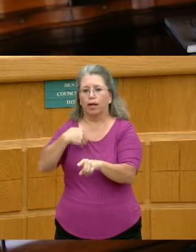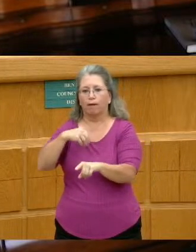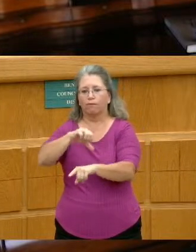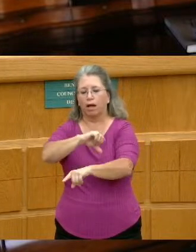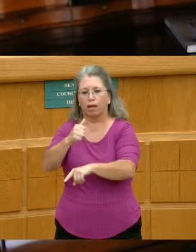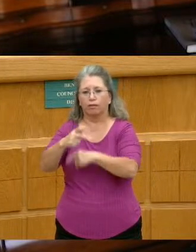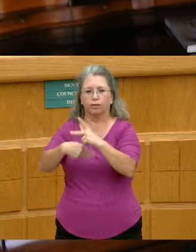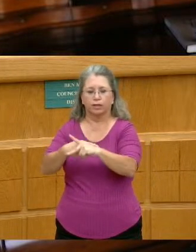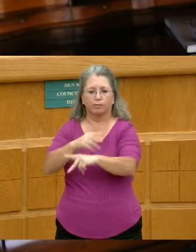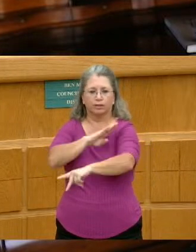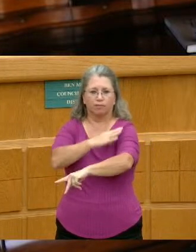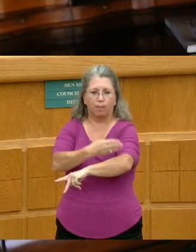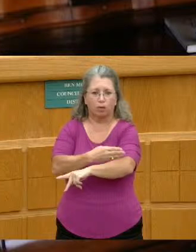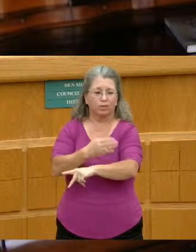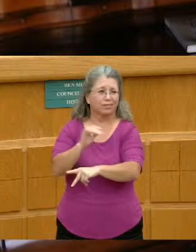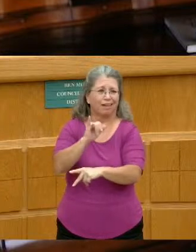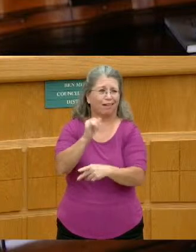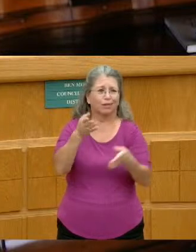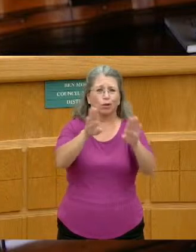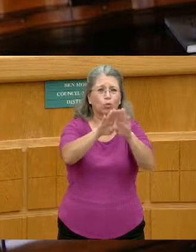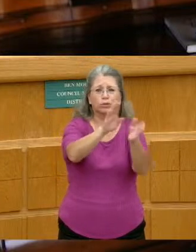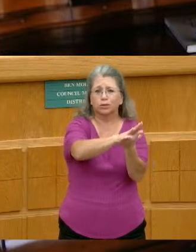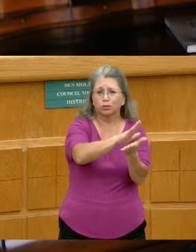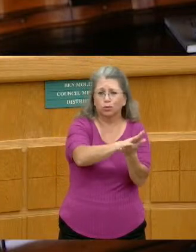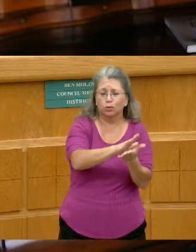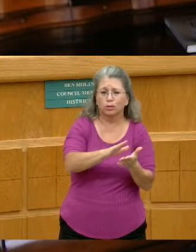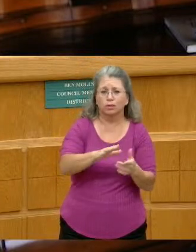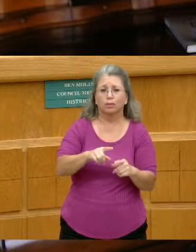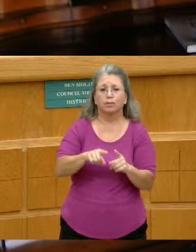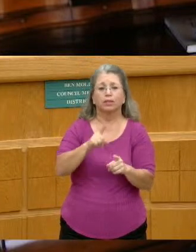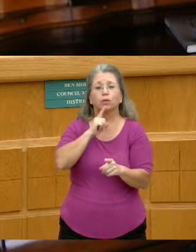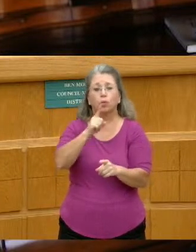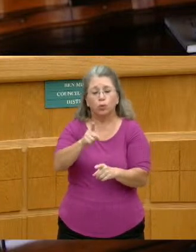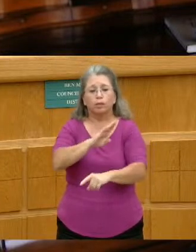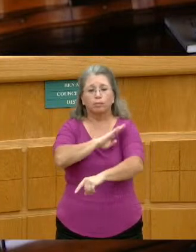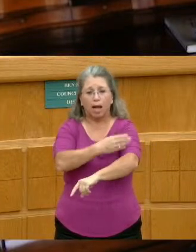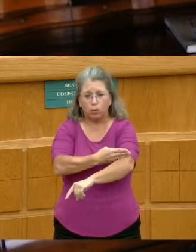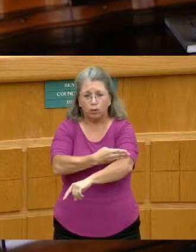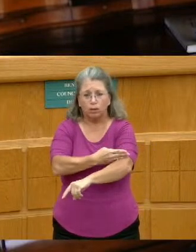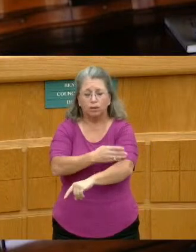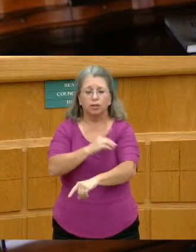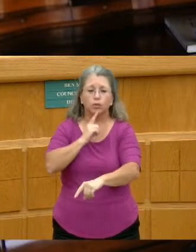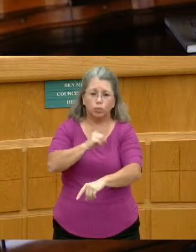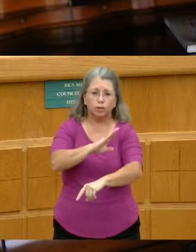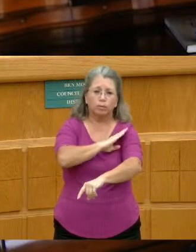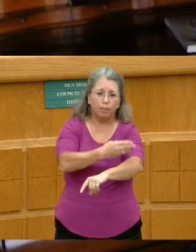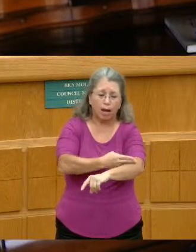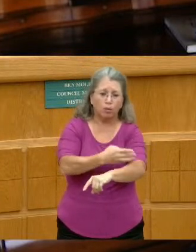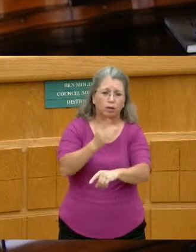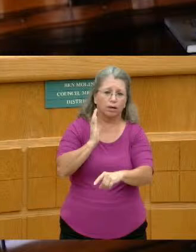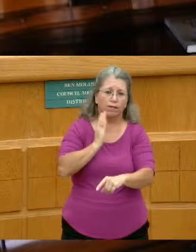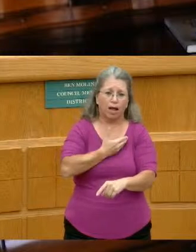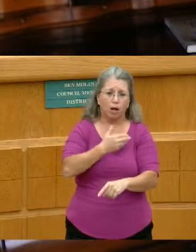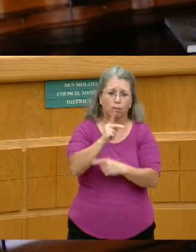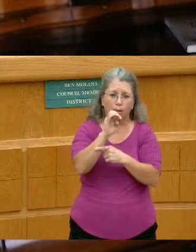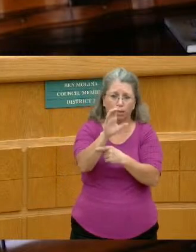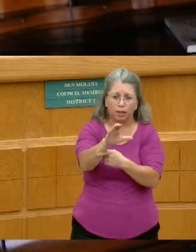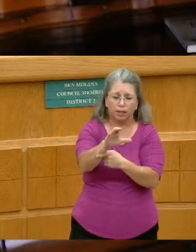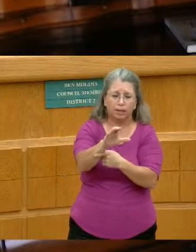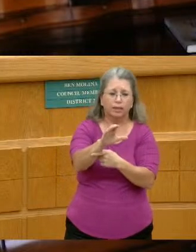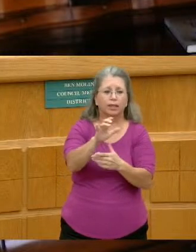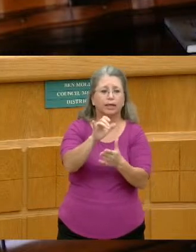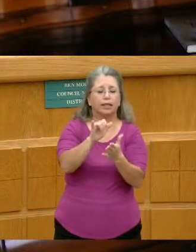emergencies, like closing schools. But the real power of our republic is that